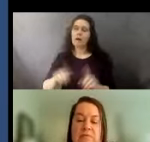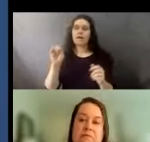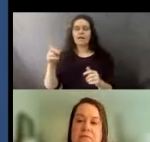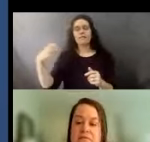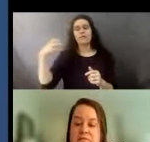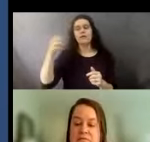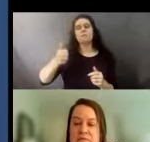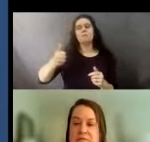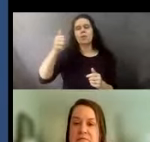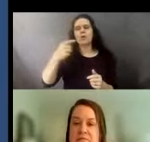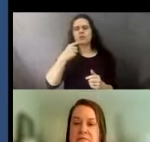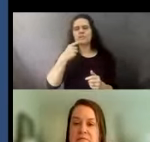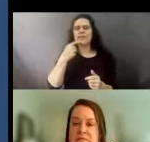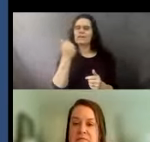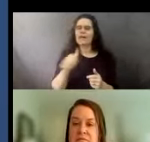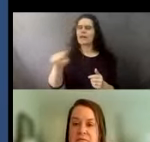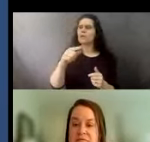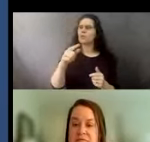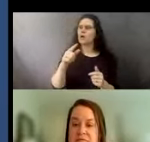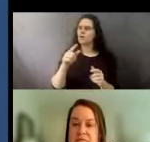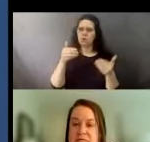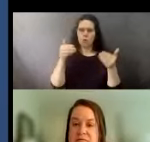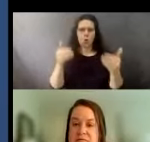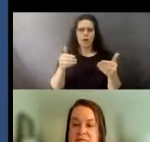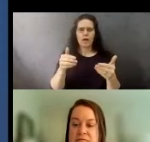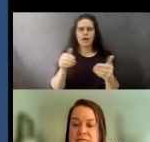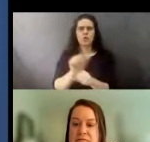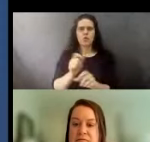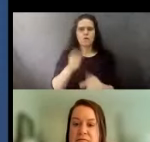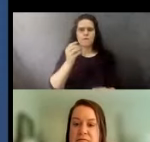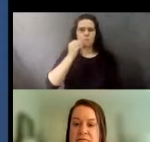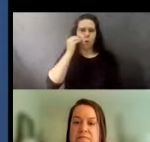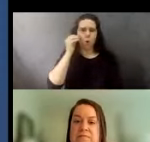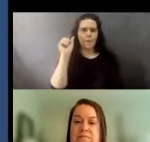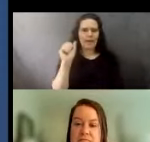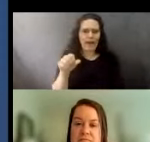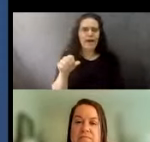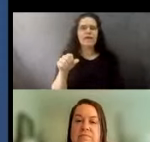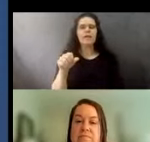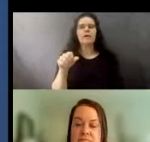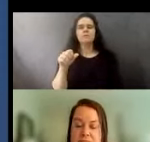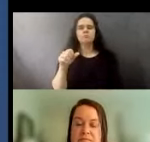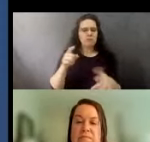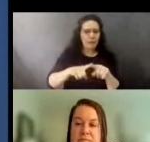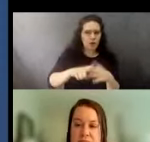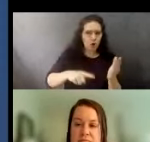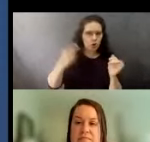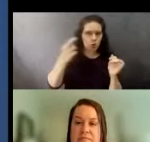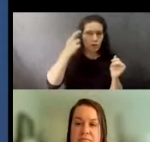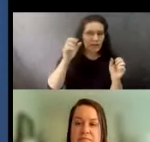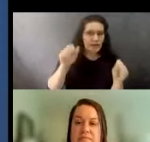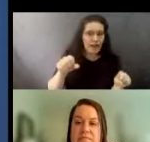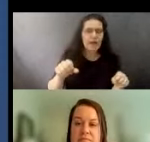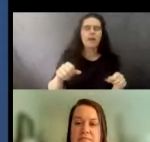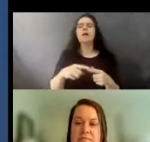well, anyone can work from home for any reason, then you can look at that from like a disparate treatment type perspective, right? Where you can't treat somebody